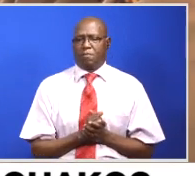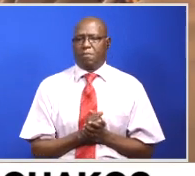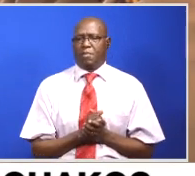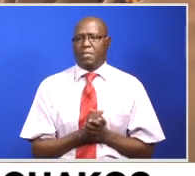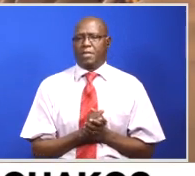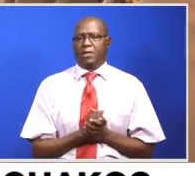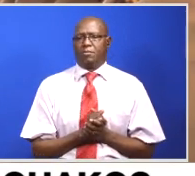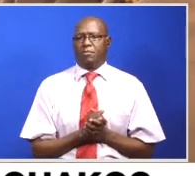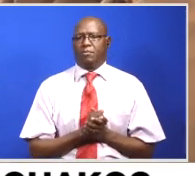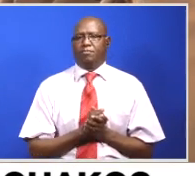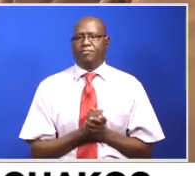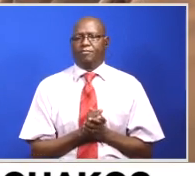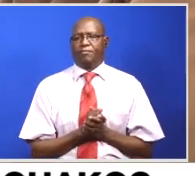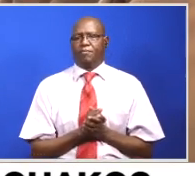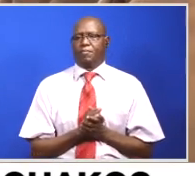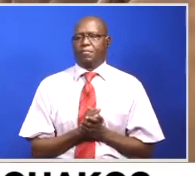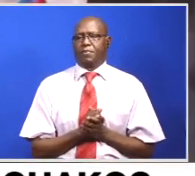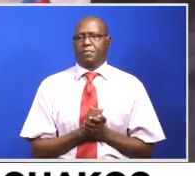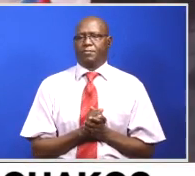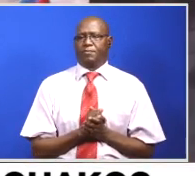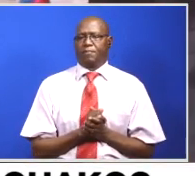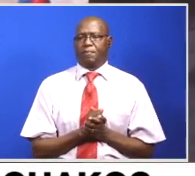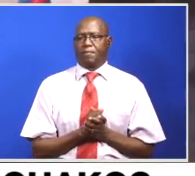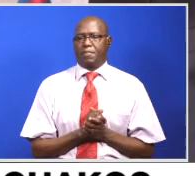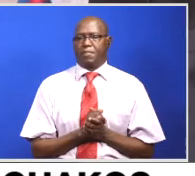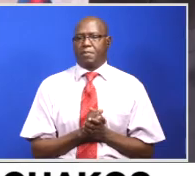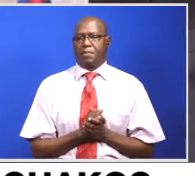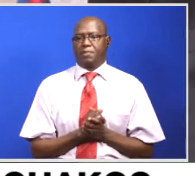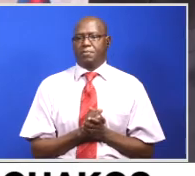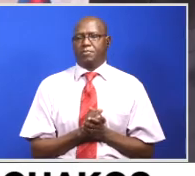akaingia. Akasikiza hiyo story. For Hope TV Newswatch, I'm Tiffany Wamboi.